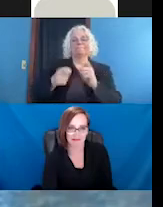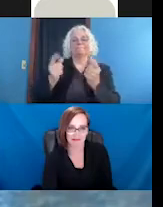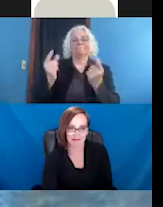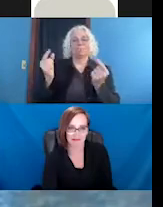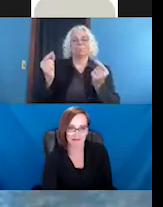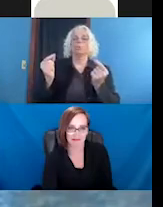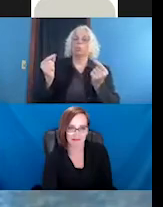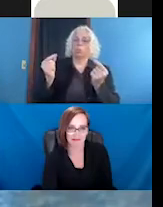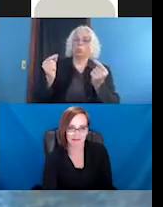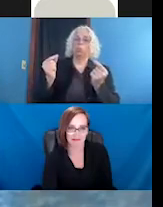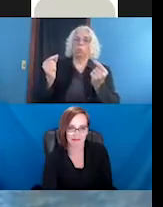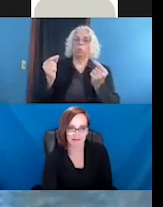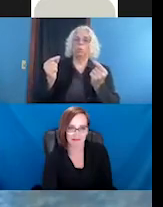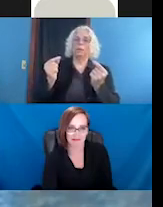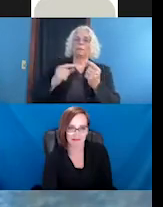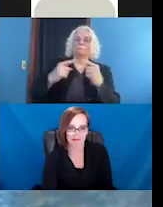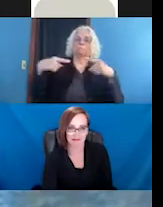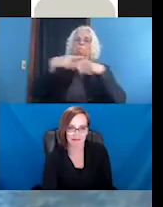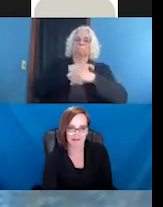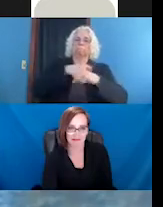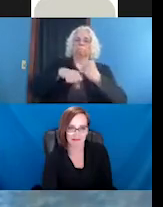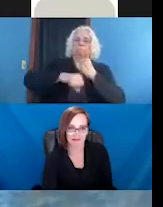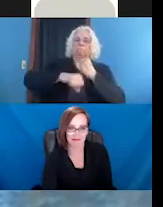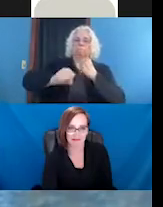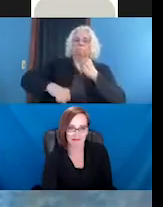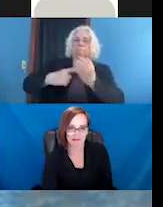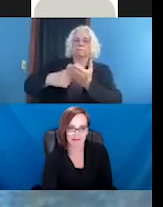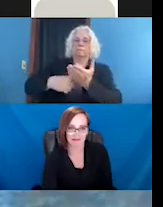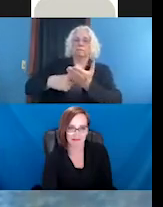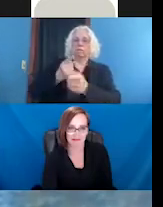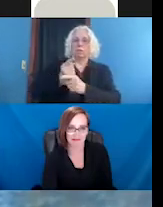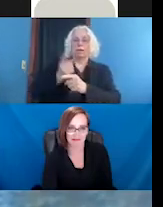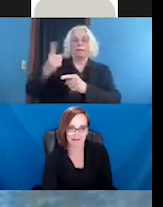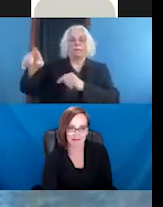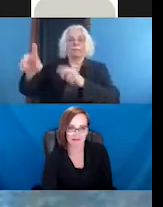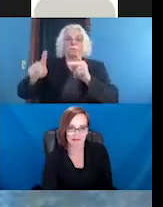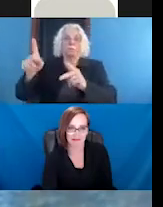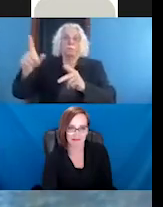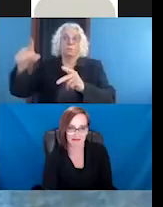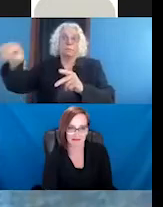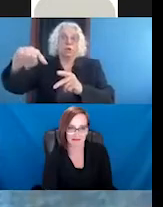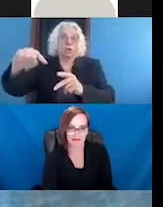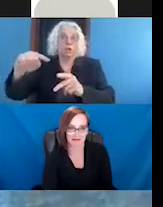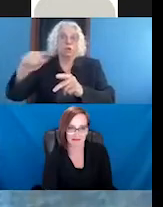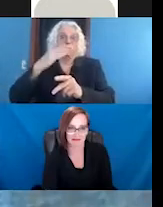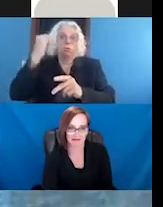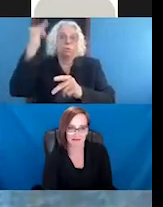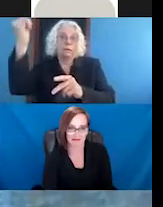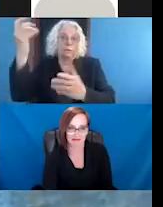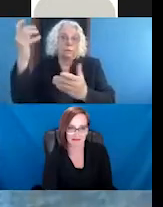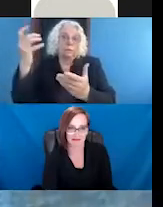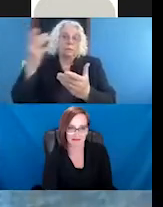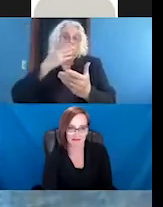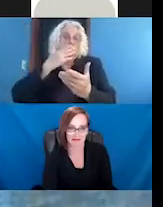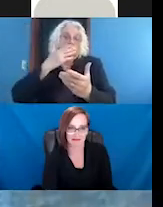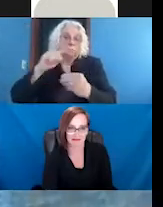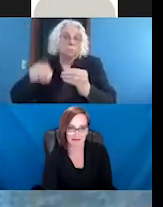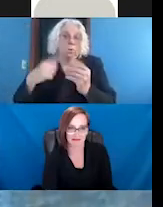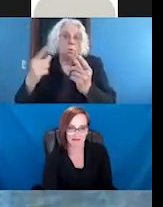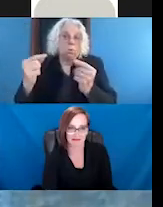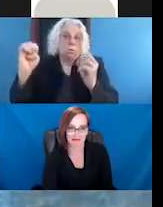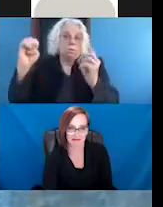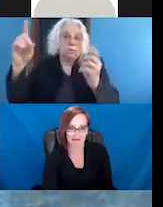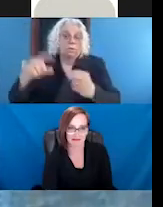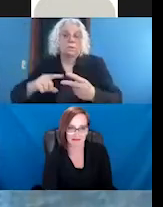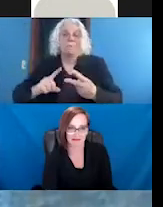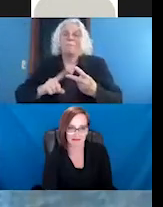in terms of how we get that done. I know there are some folks on the call who have some really big ideas around that we need to consider, but I think we